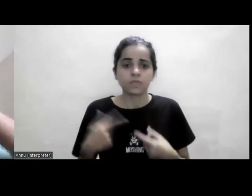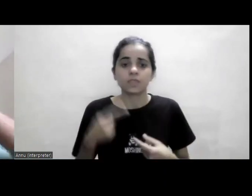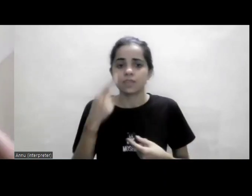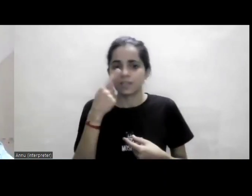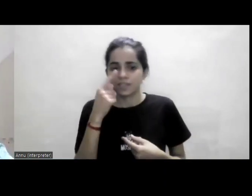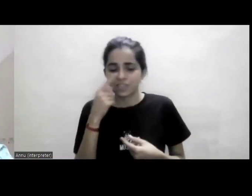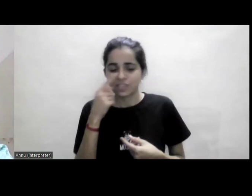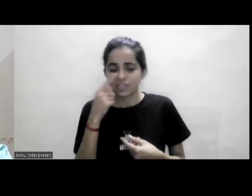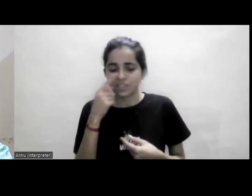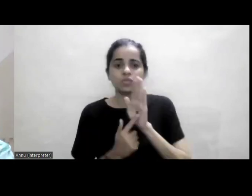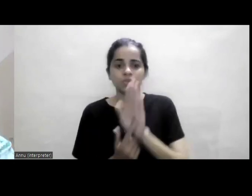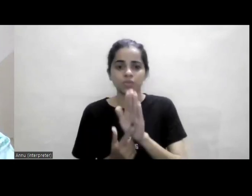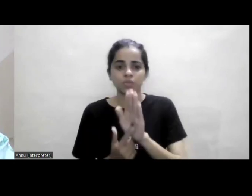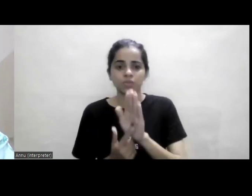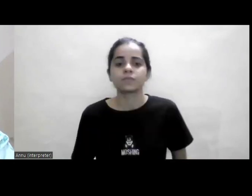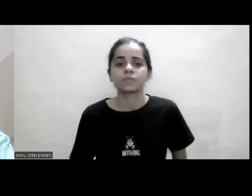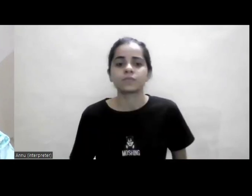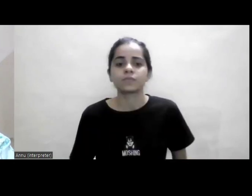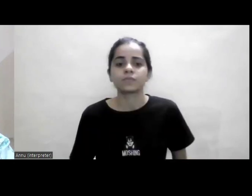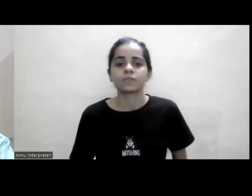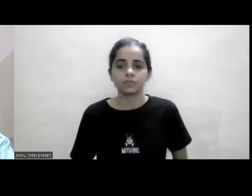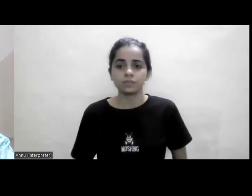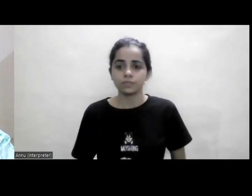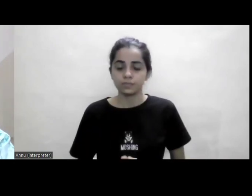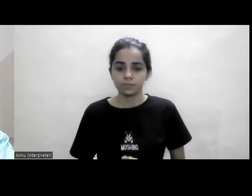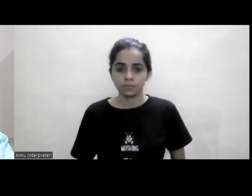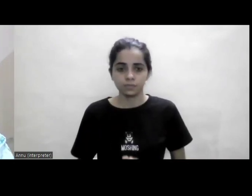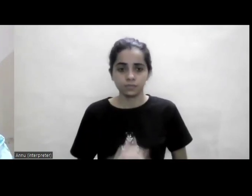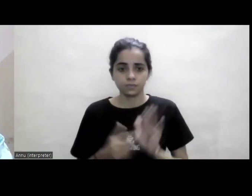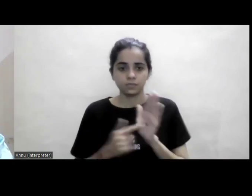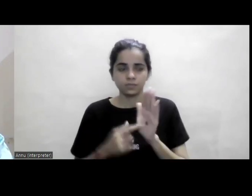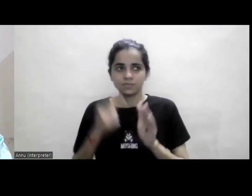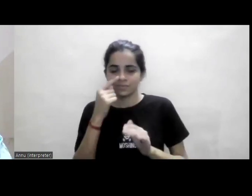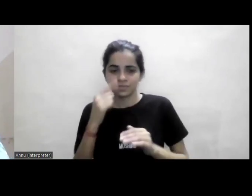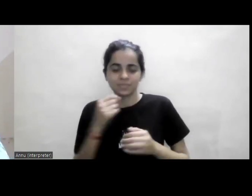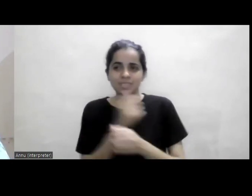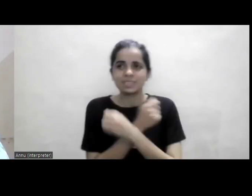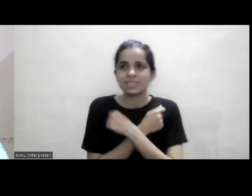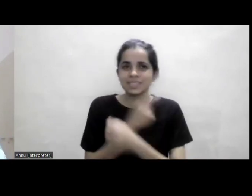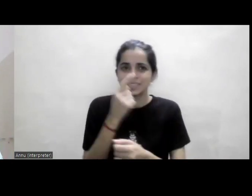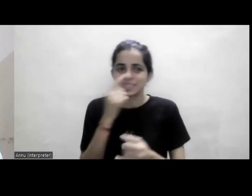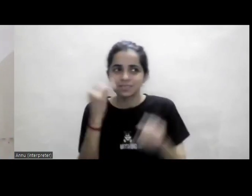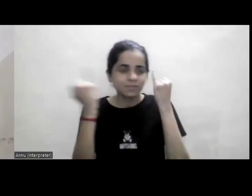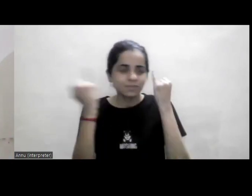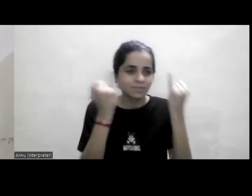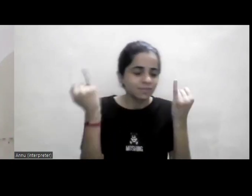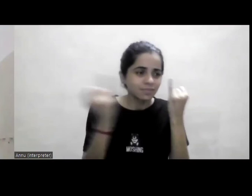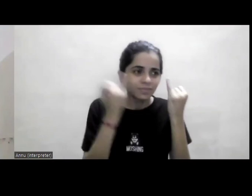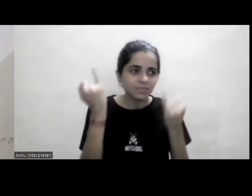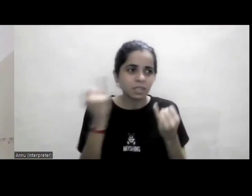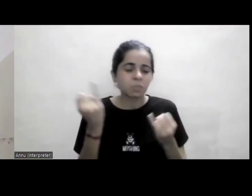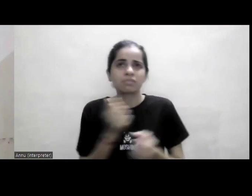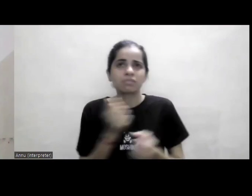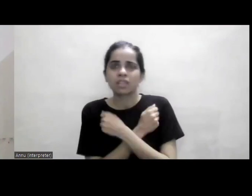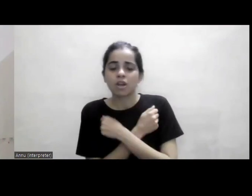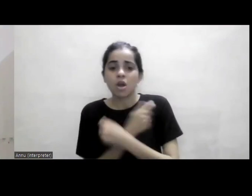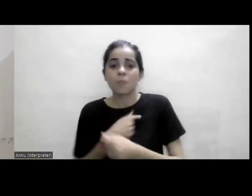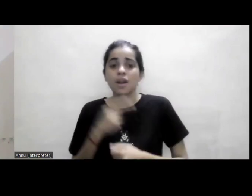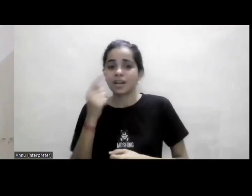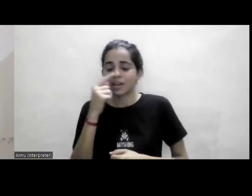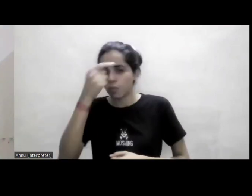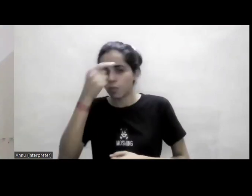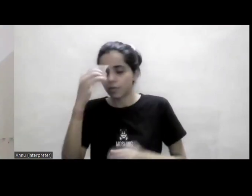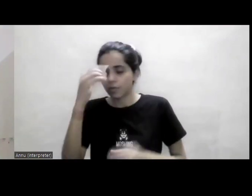as a very successful attorney who's looking for love, but she suffers from bipolar disorder.